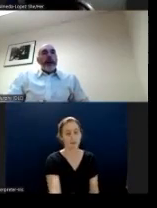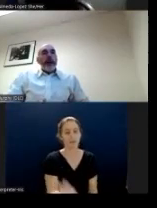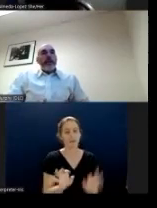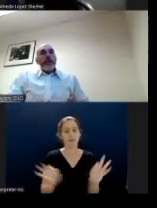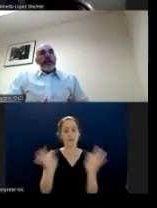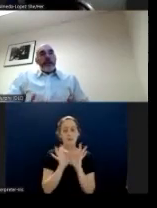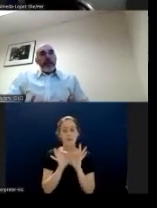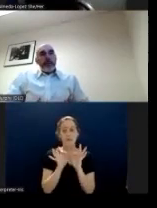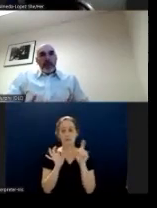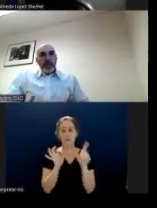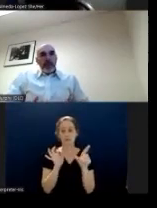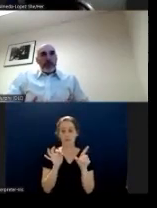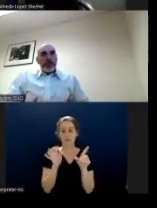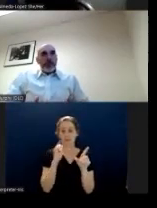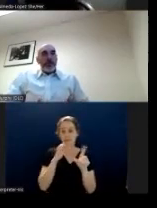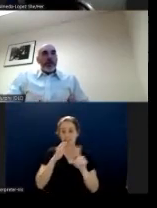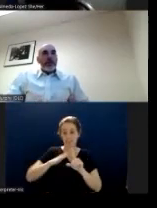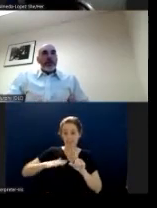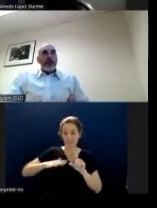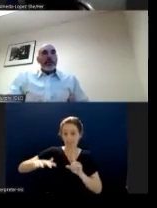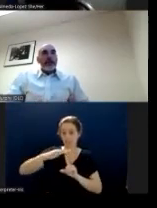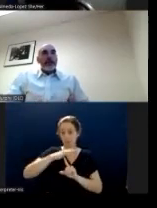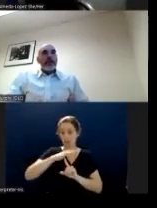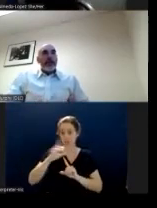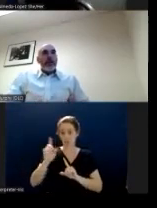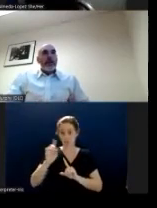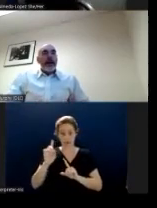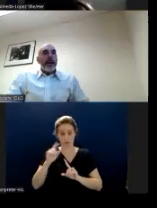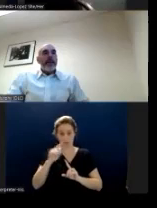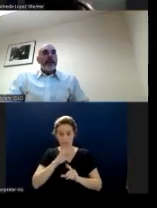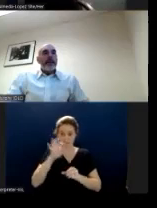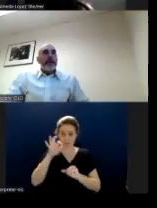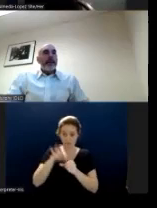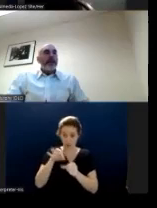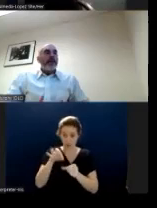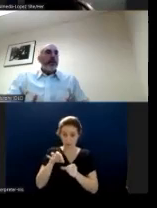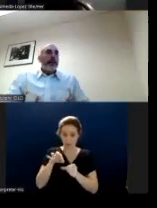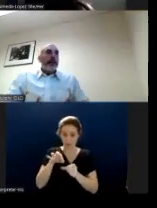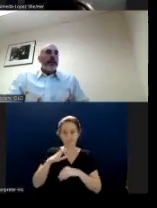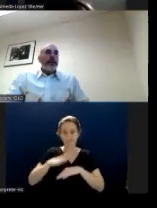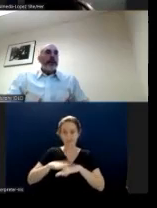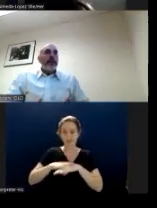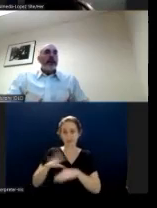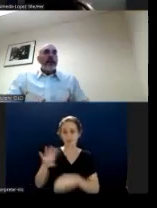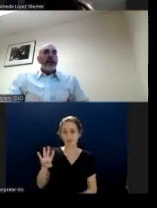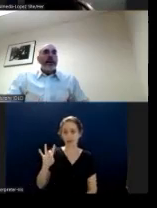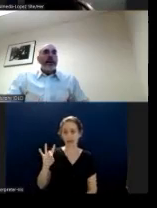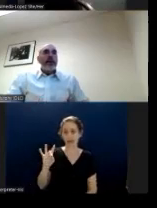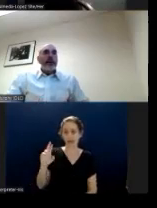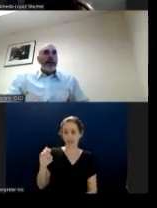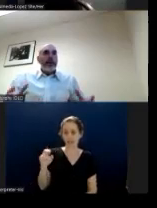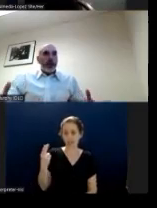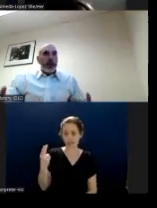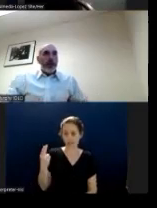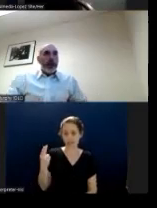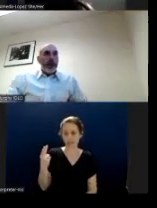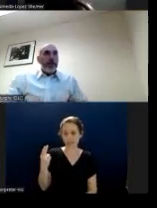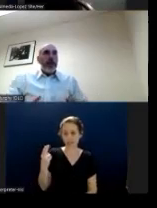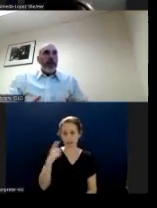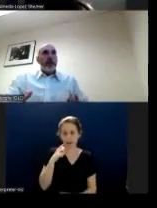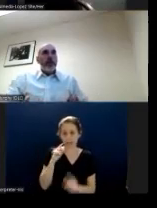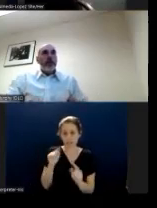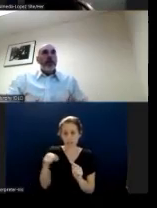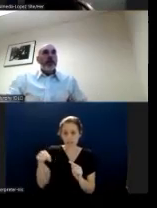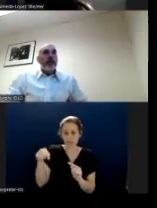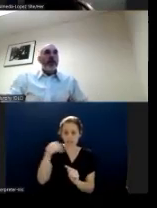sure that the space within which a person is expected to vote has at least 48 inches of turnaround